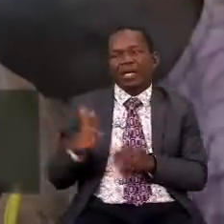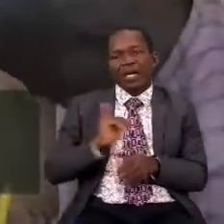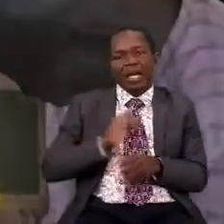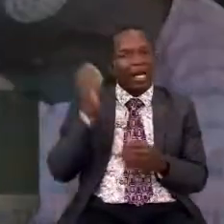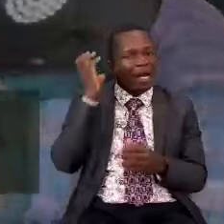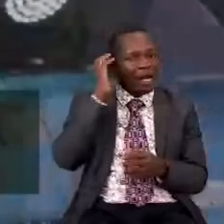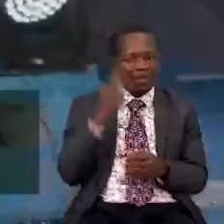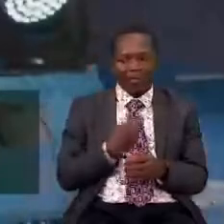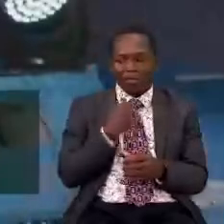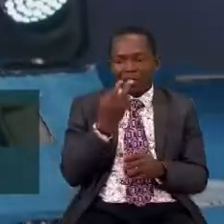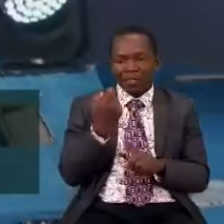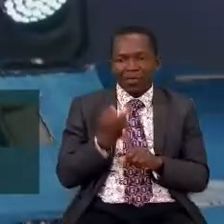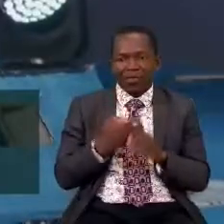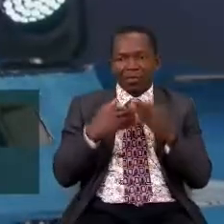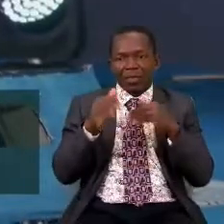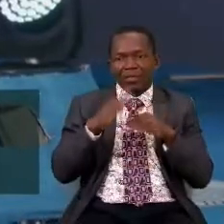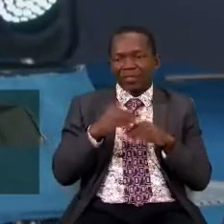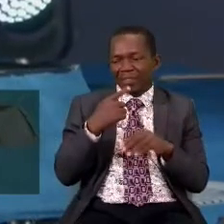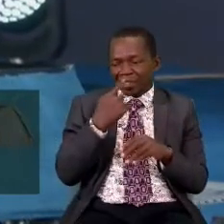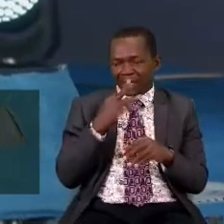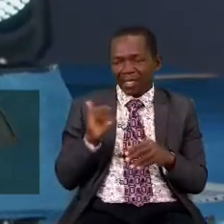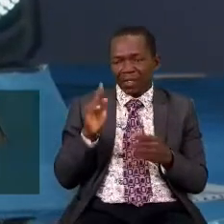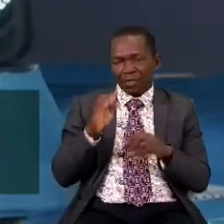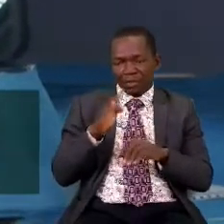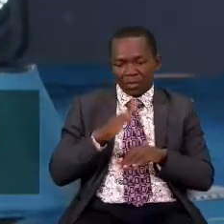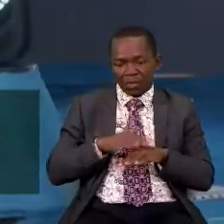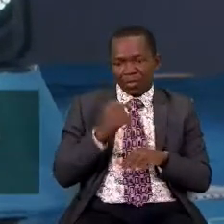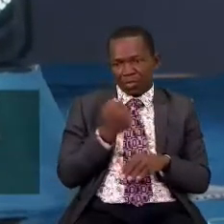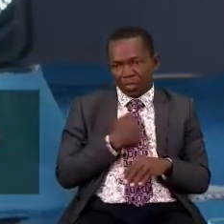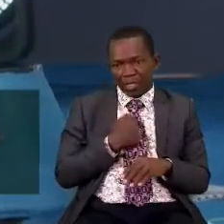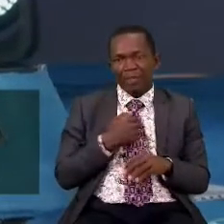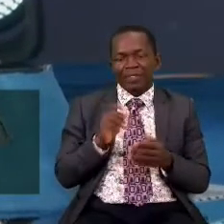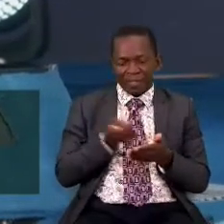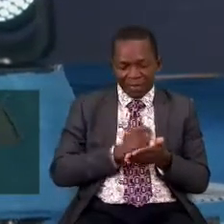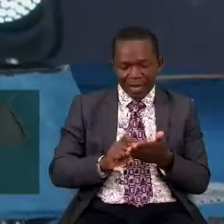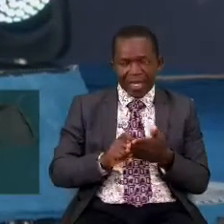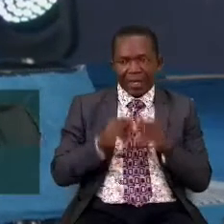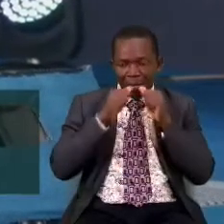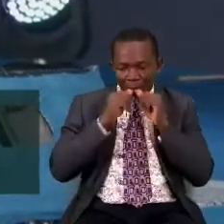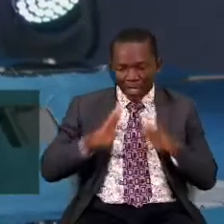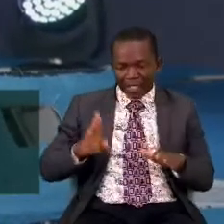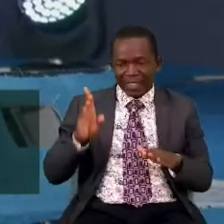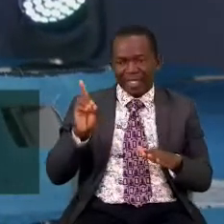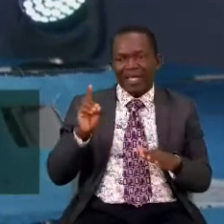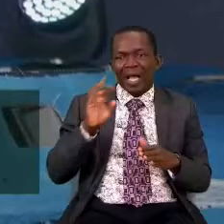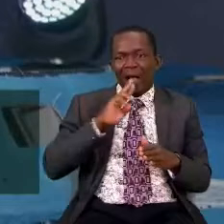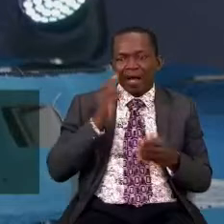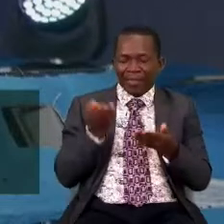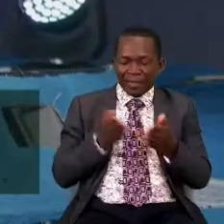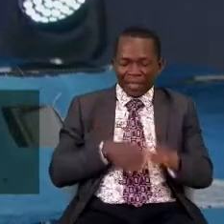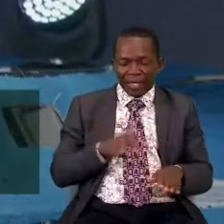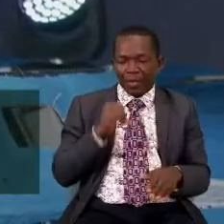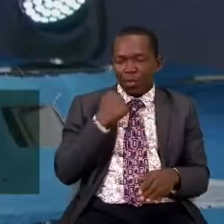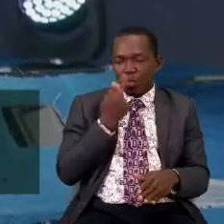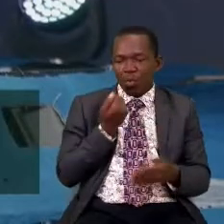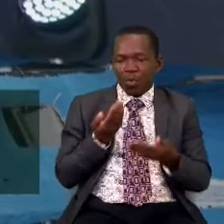the dead which die in the Lord. Blessed are the dead which die in the Lord.